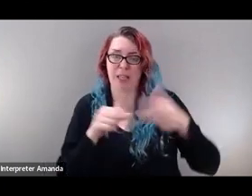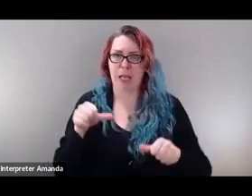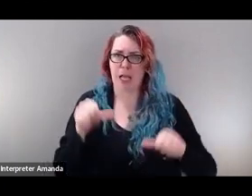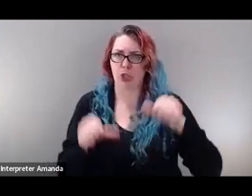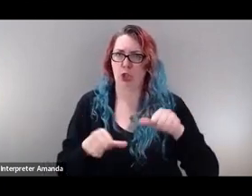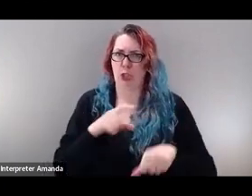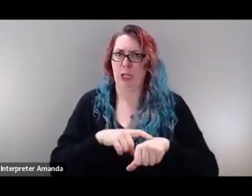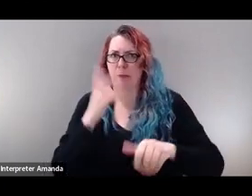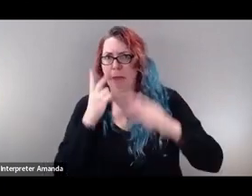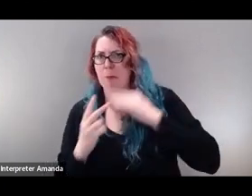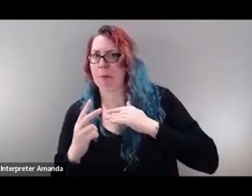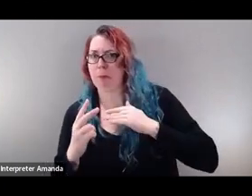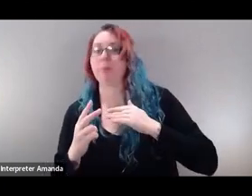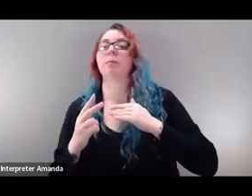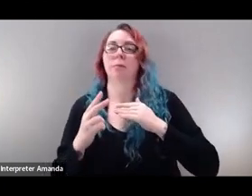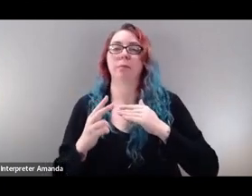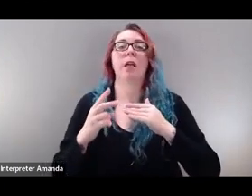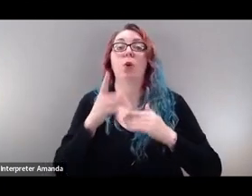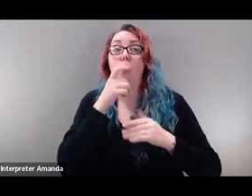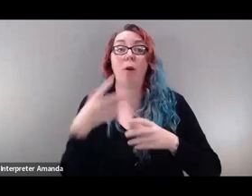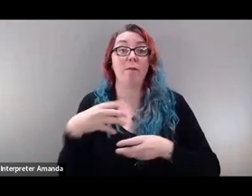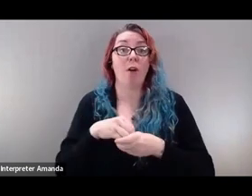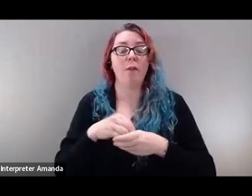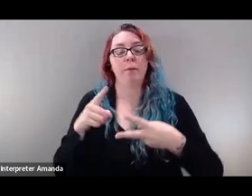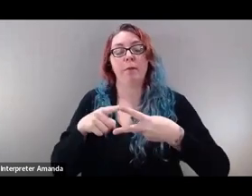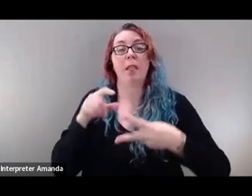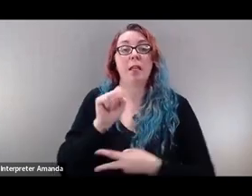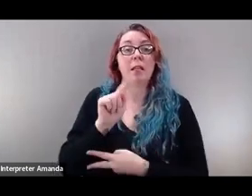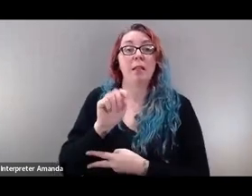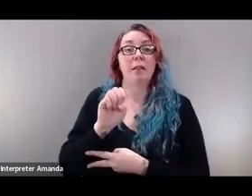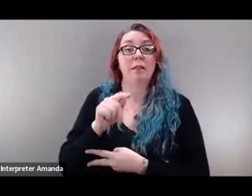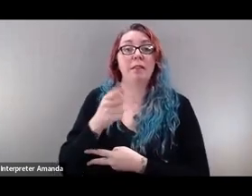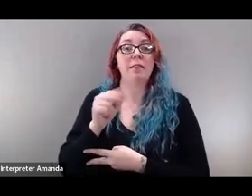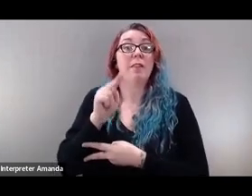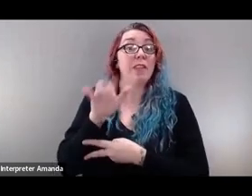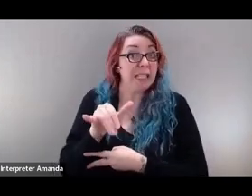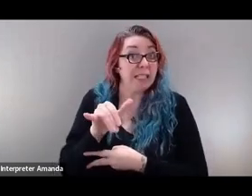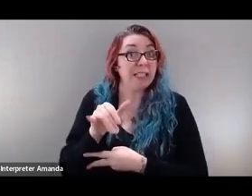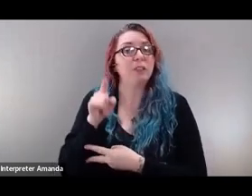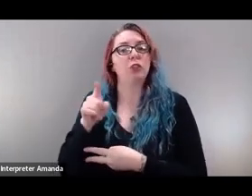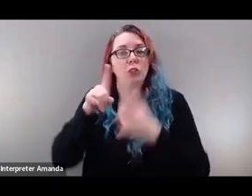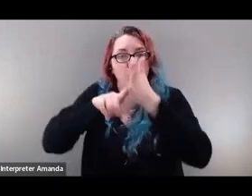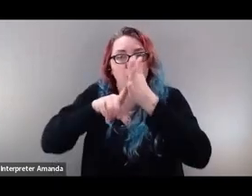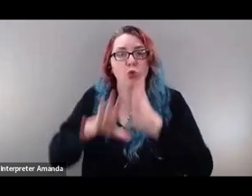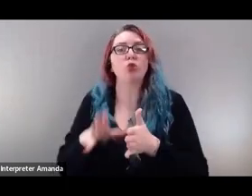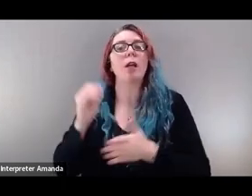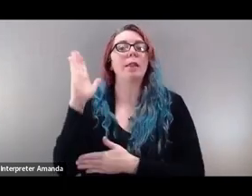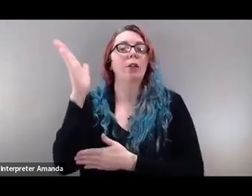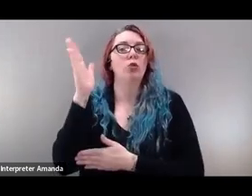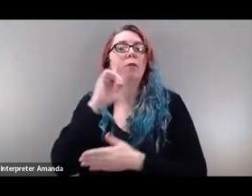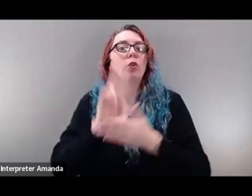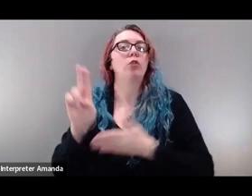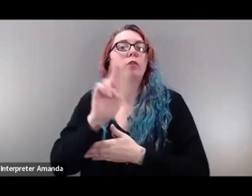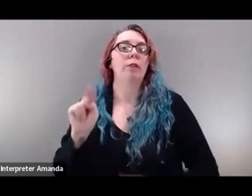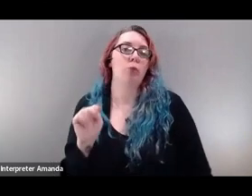from Australia is Stephany Peterson. Stephany is an academic researcher and lecturer with the University of New Brunswick.